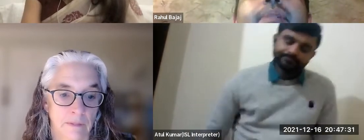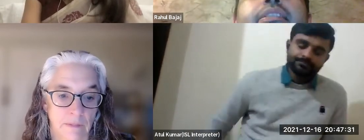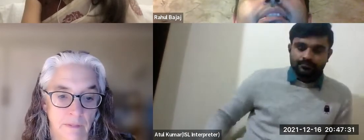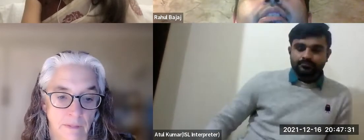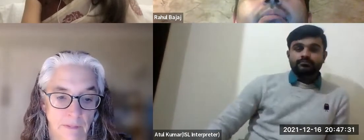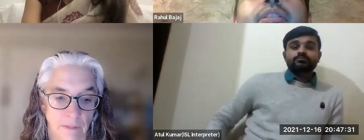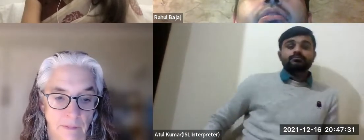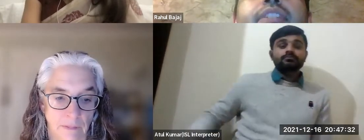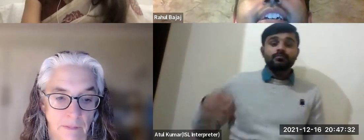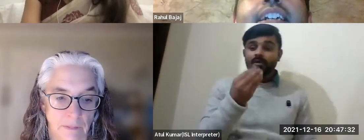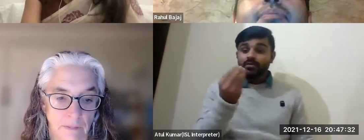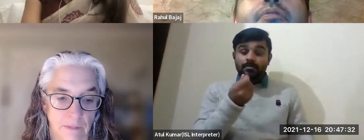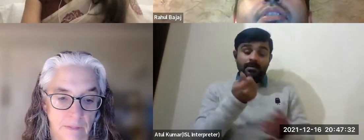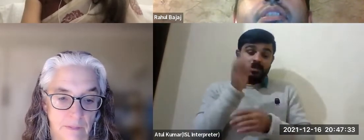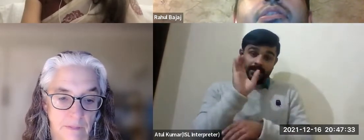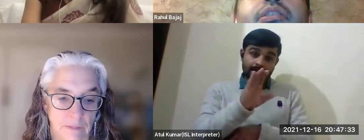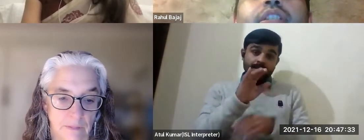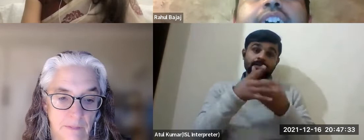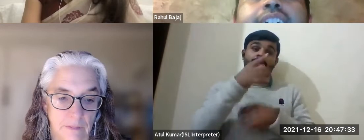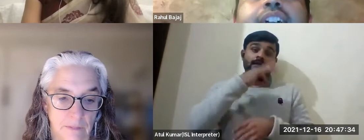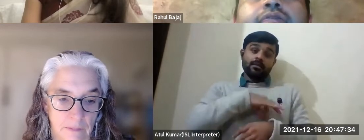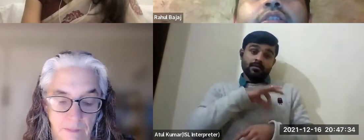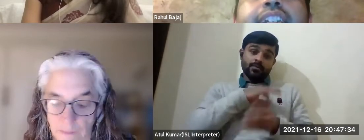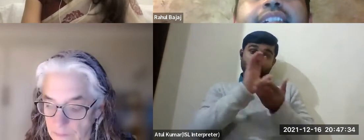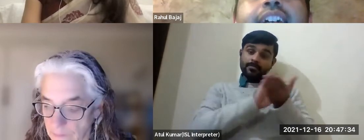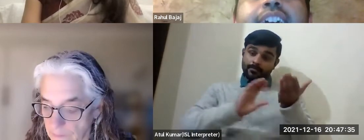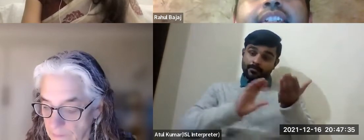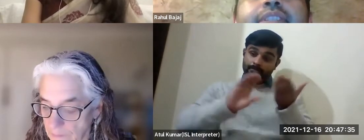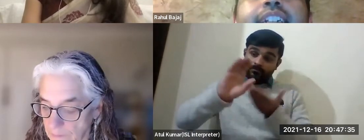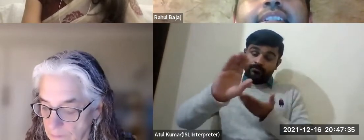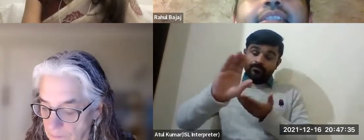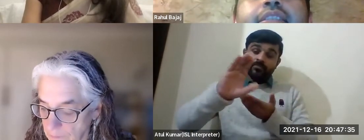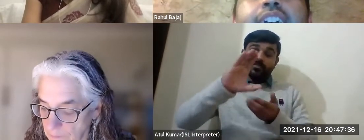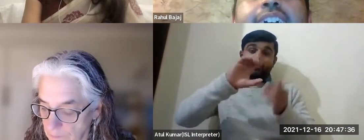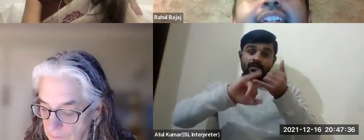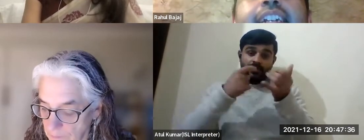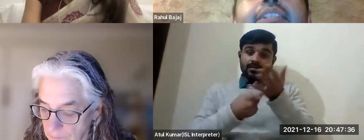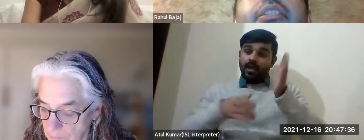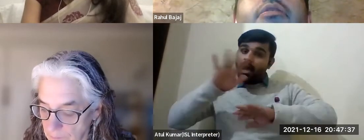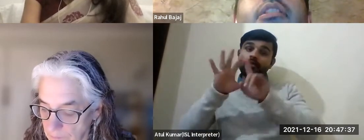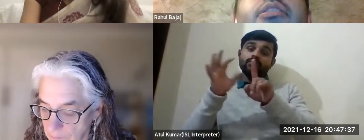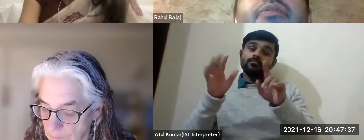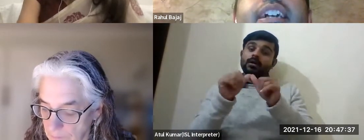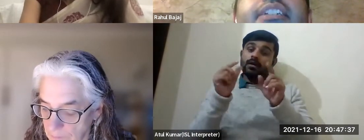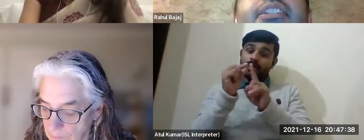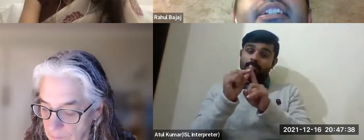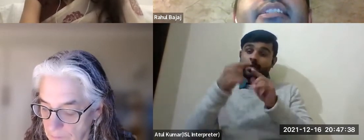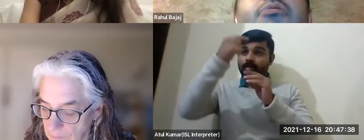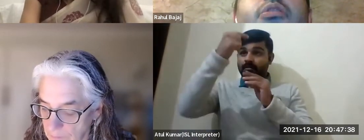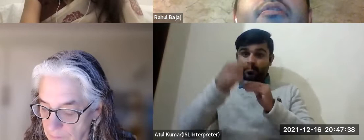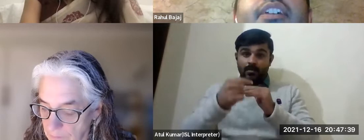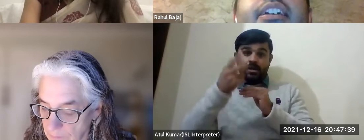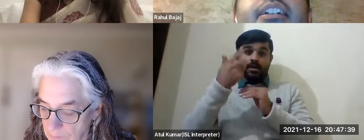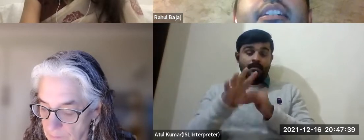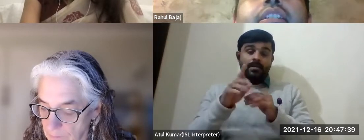to expend a certain amount of their net profits for CSR activities, and the act lays down the list of activities